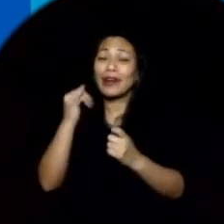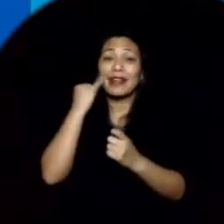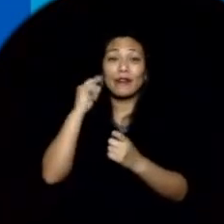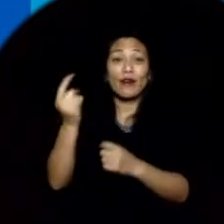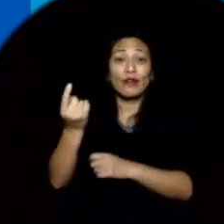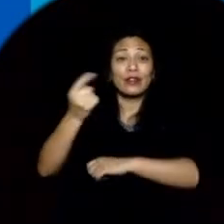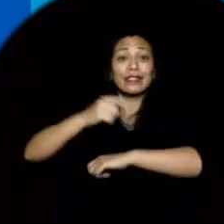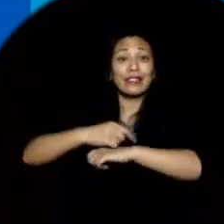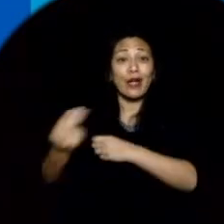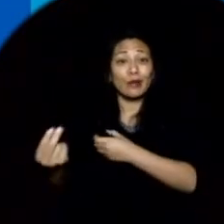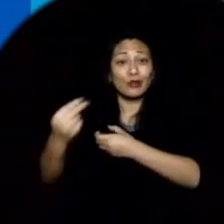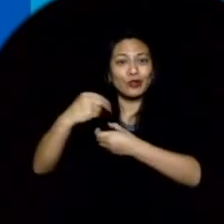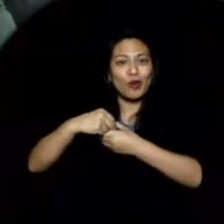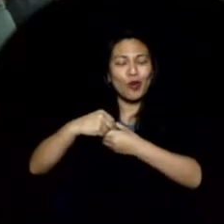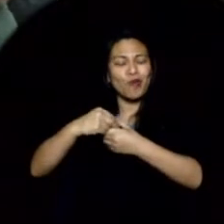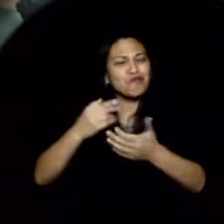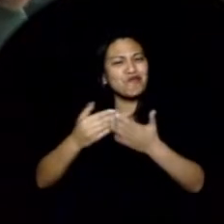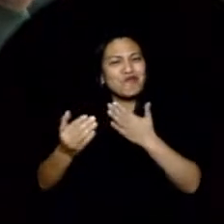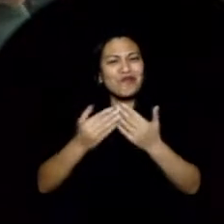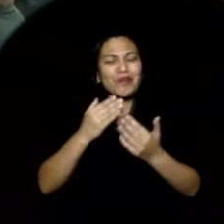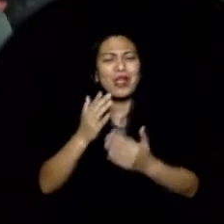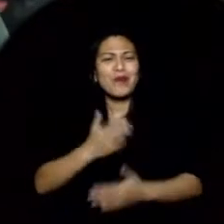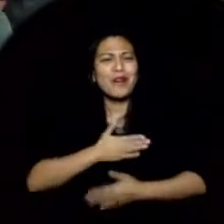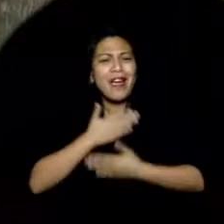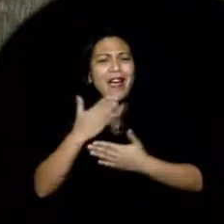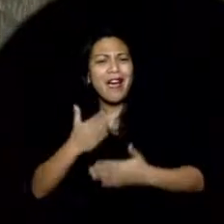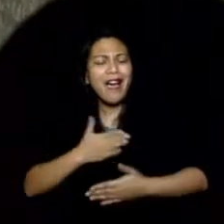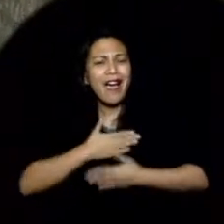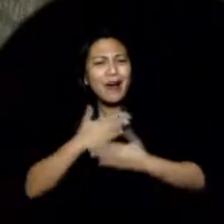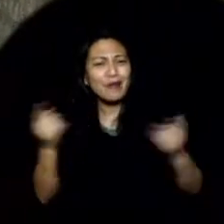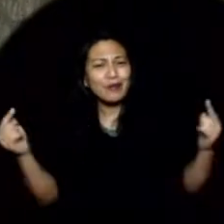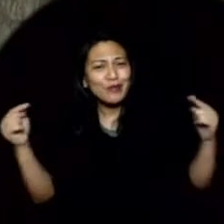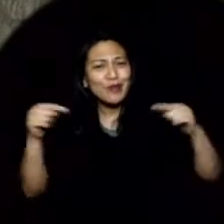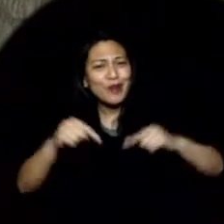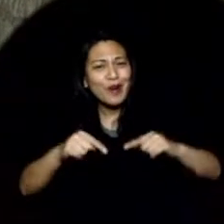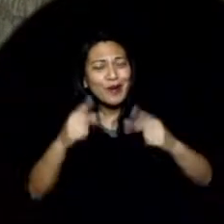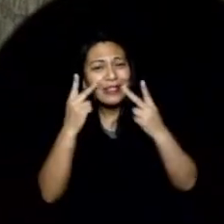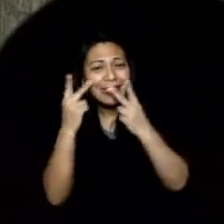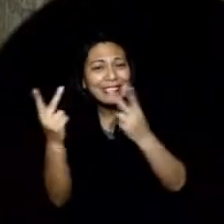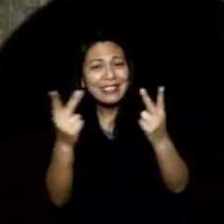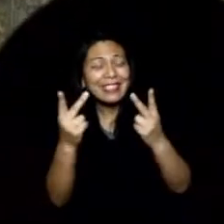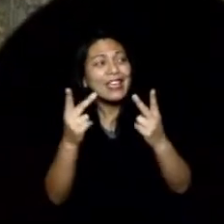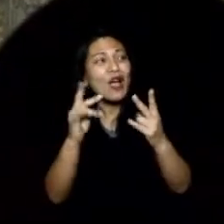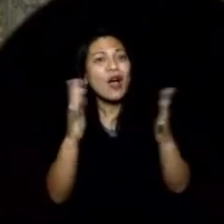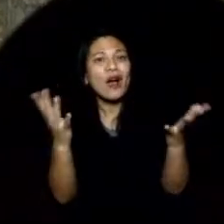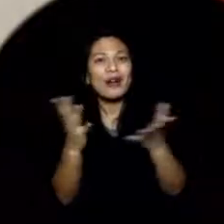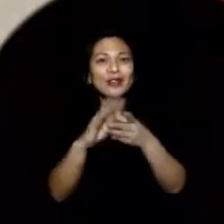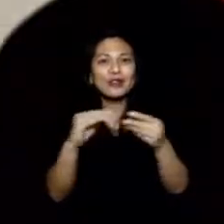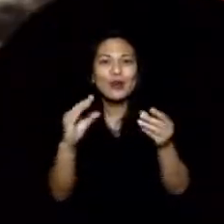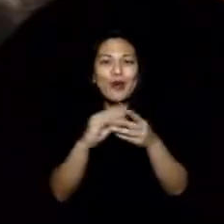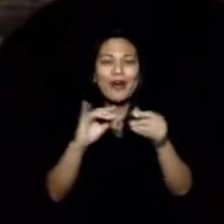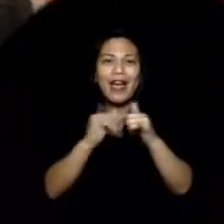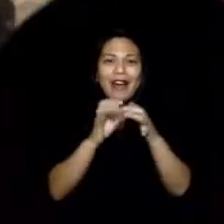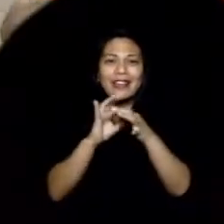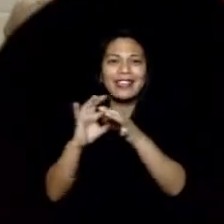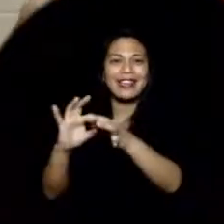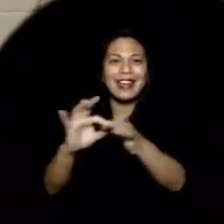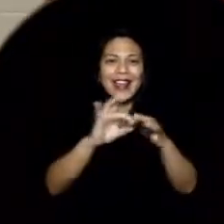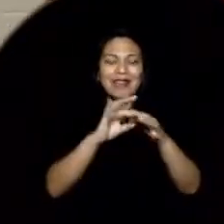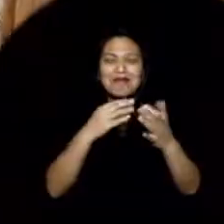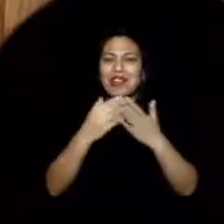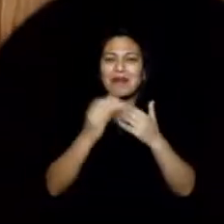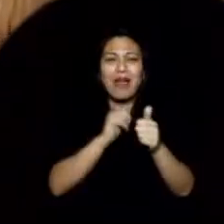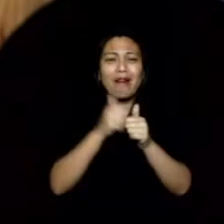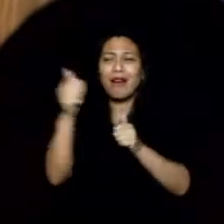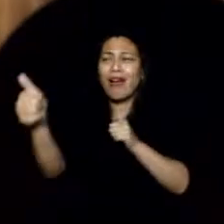your very first time joining us, we are so happy to see how stories connect us, no